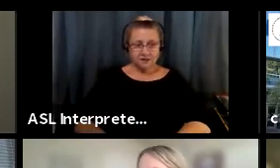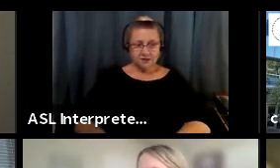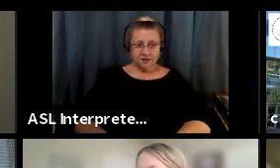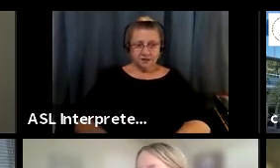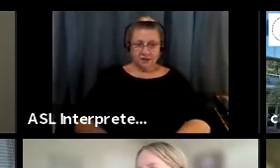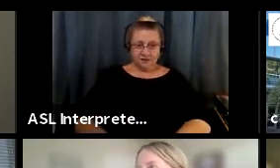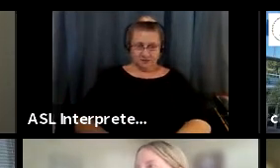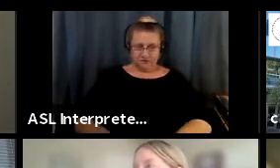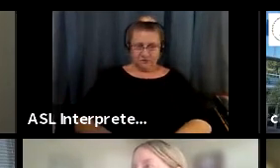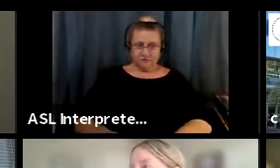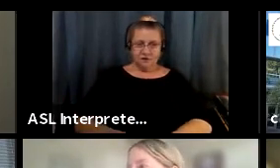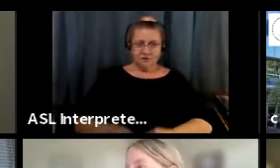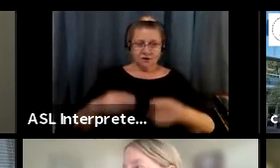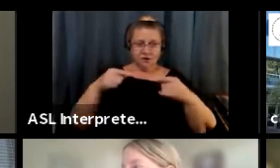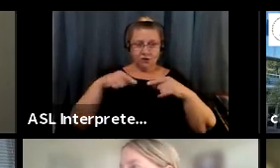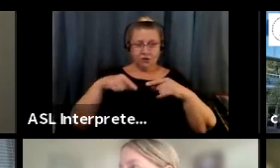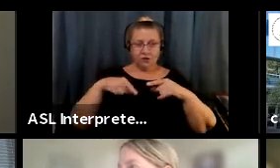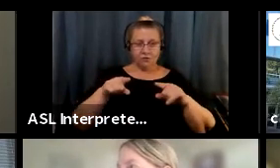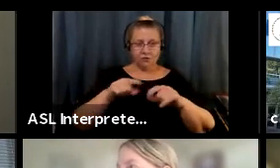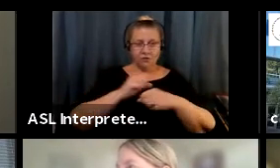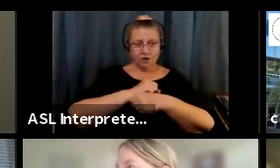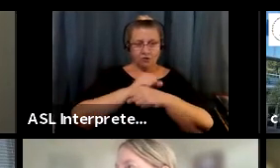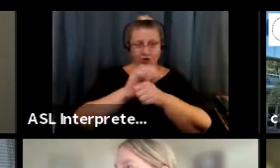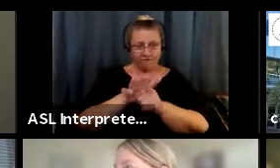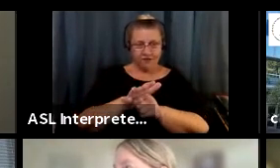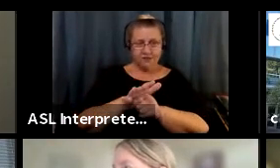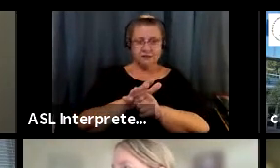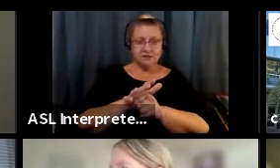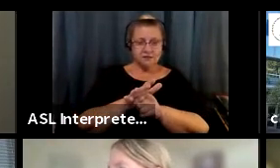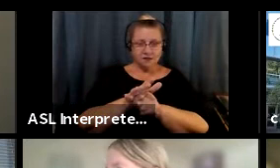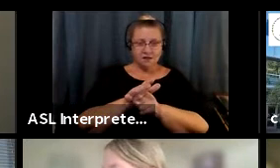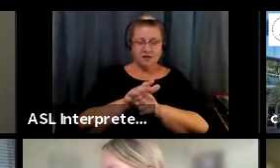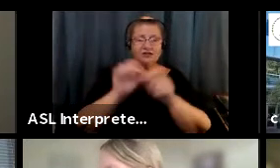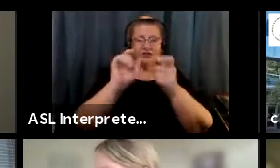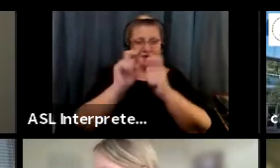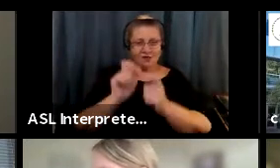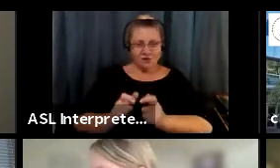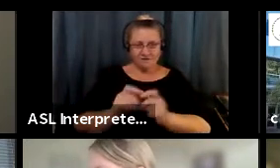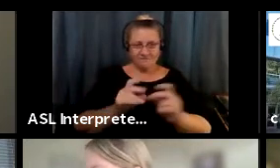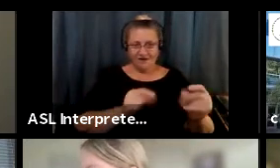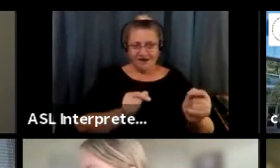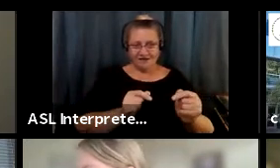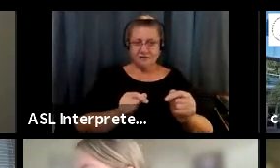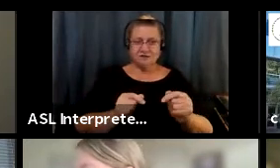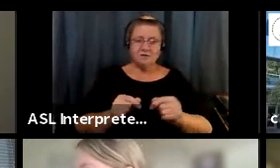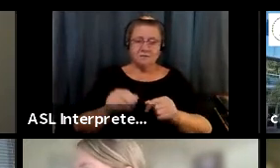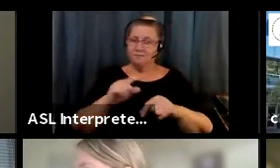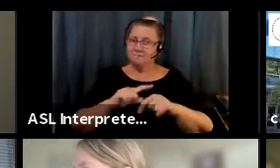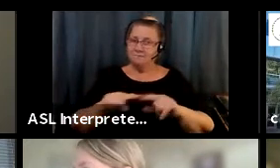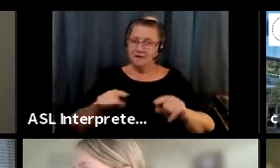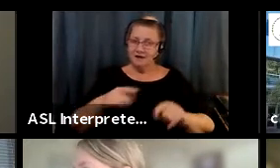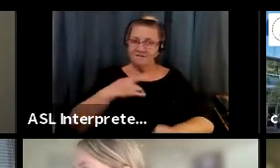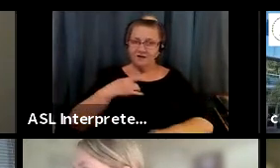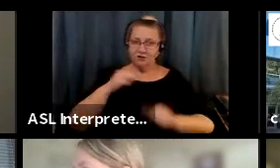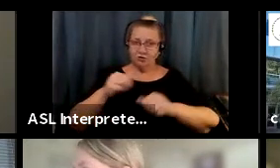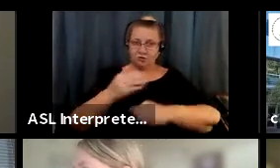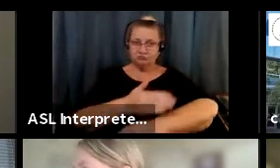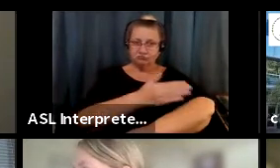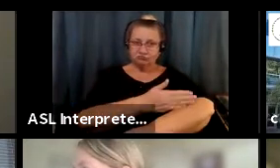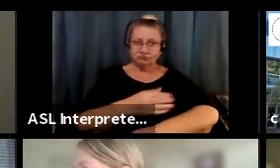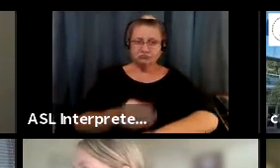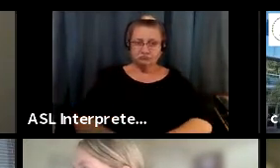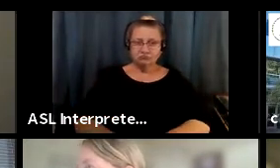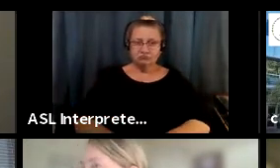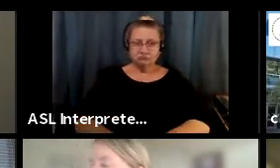pandemic necessitated frequent changes in the course. But I think that there was an opportunity to do better. There was an appreciation